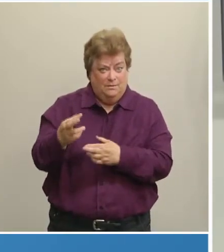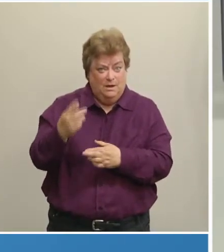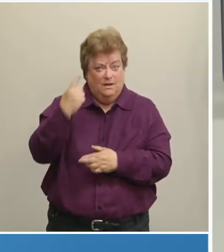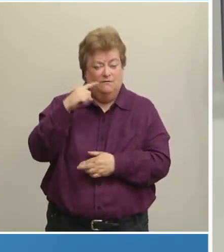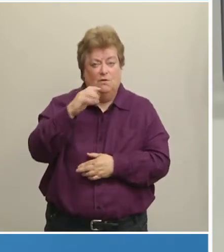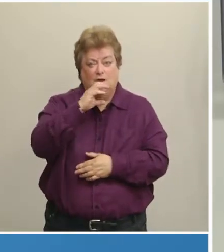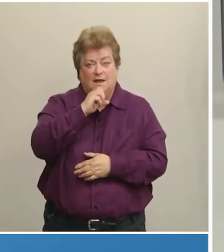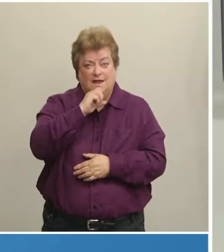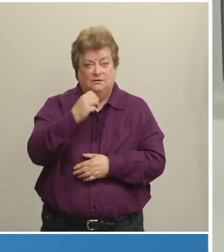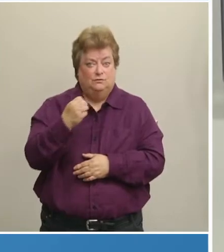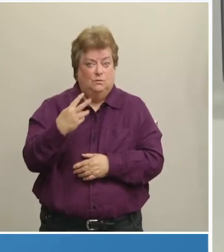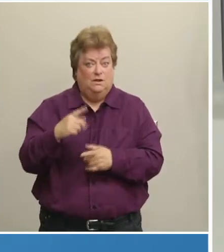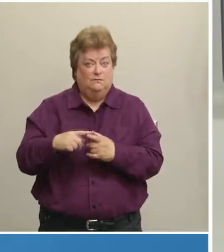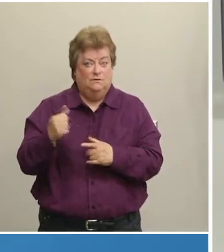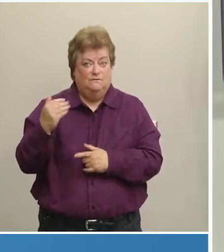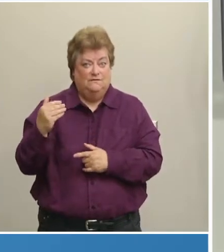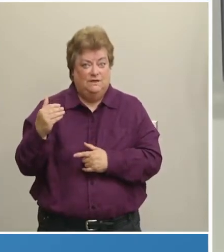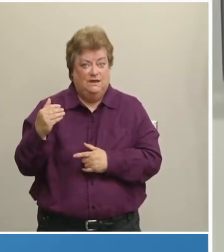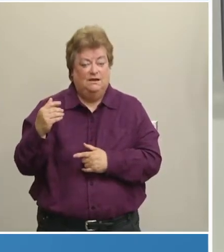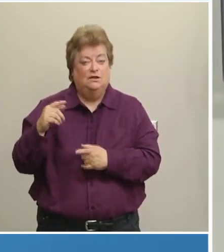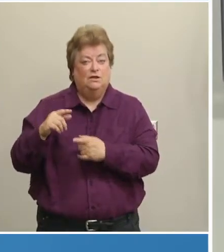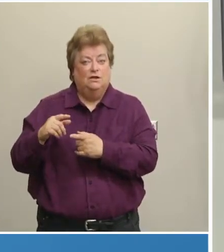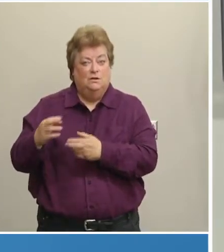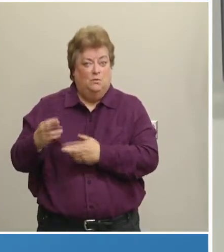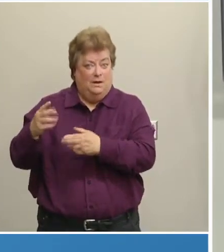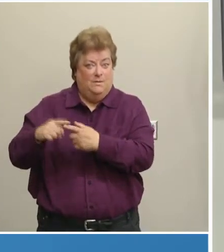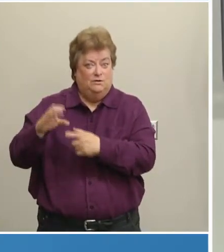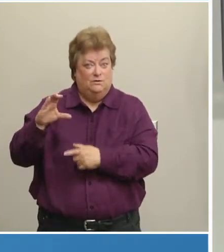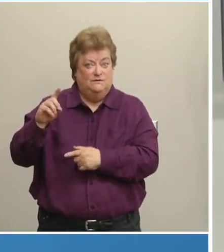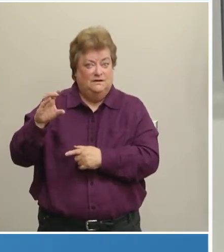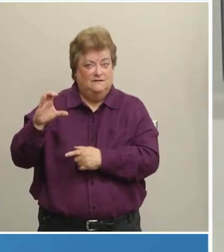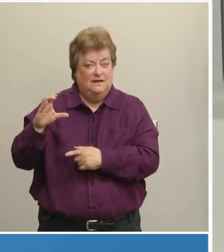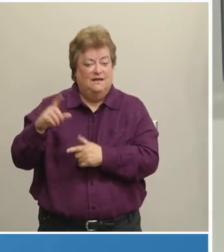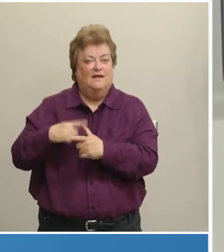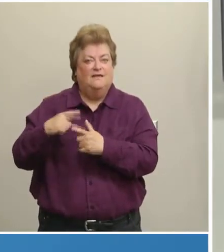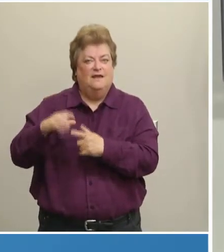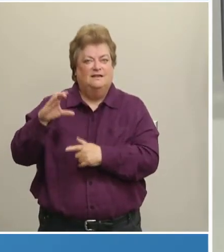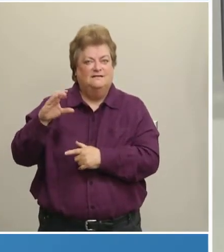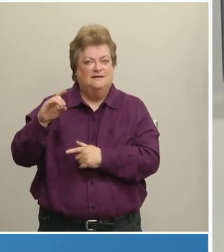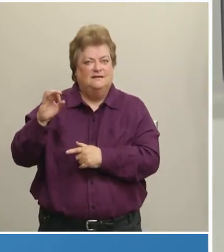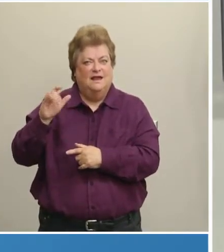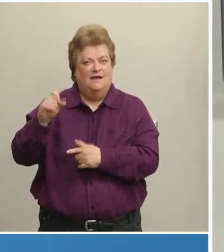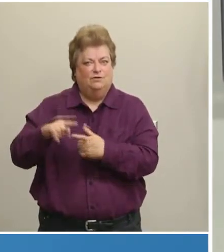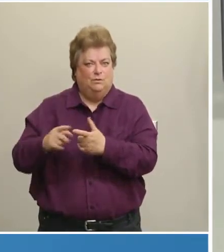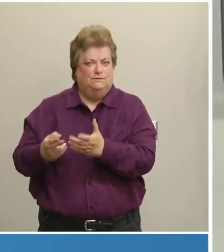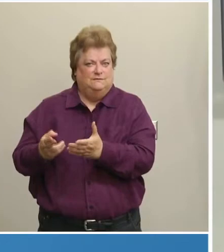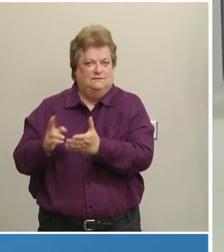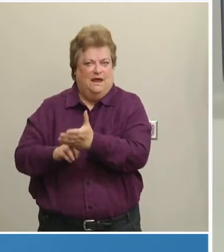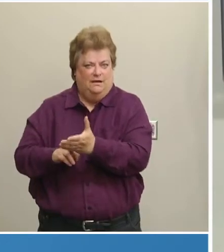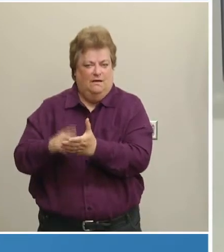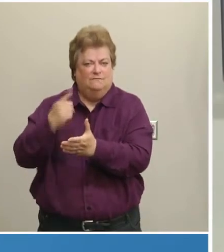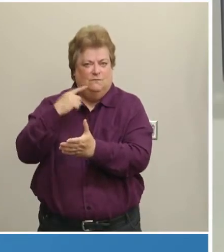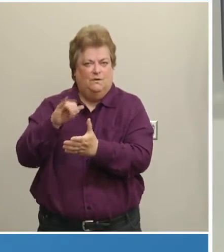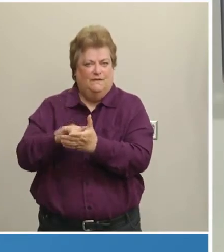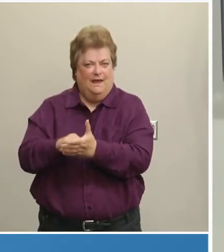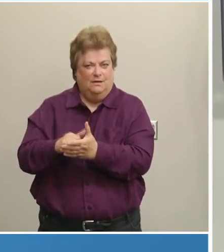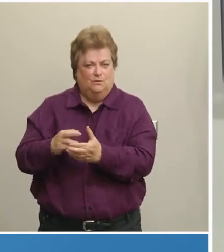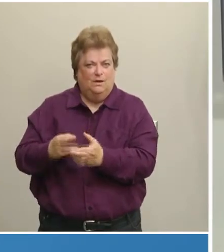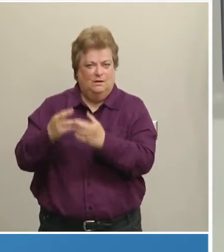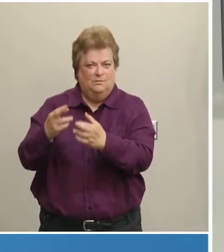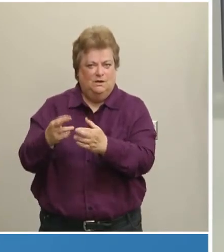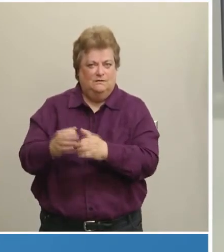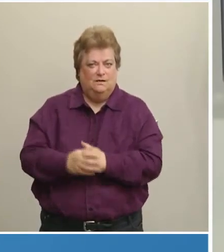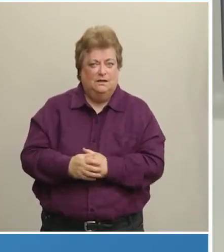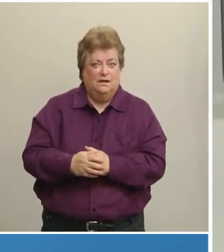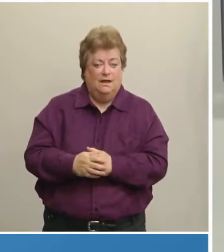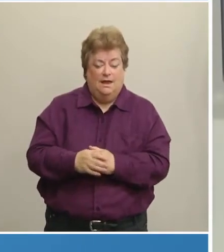12 to 15-year-olds to CDC, and then CDC will need to sign off on the recommendation. As soon